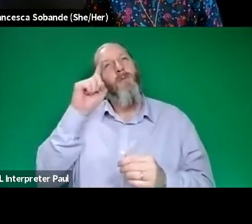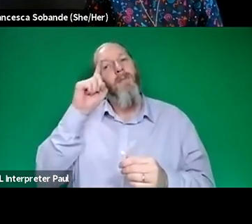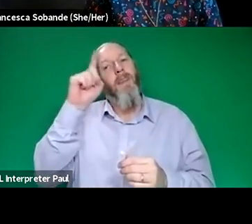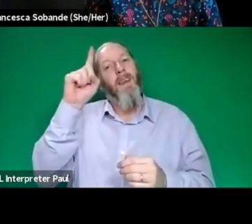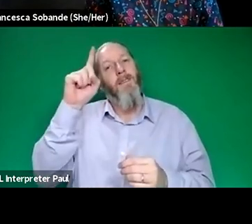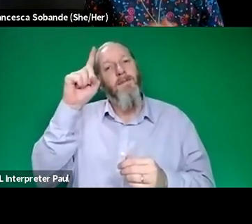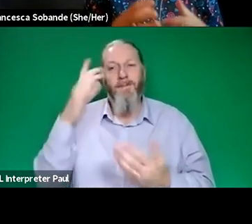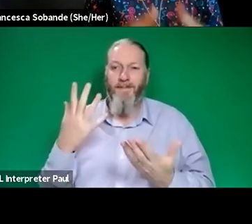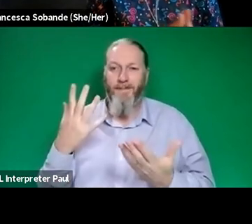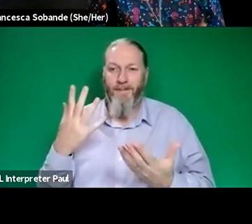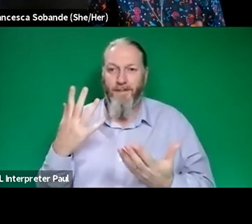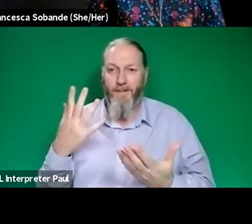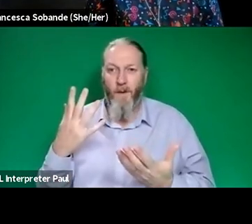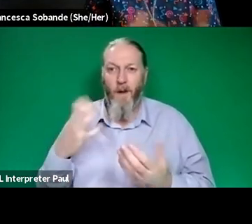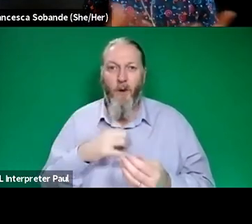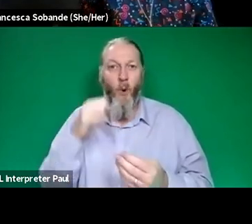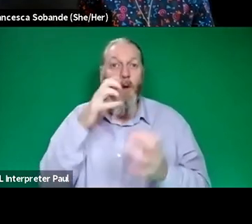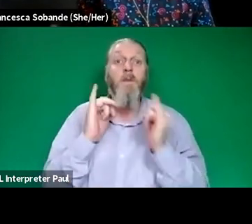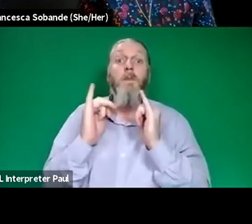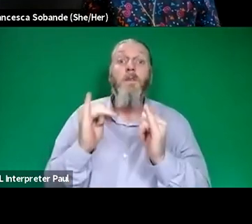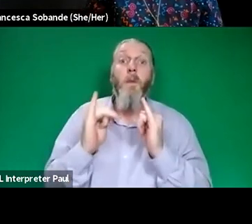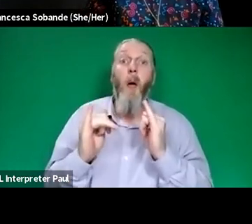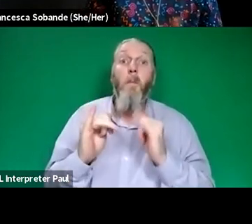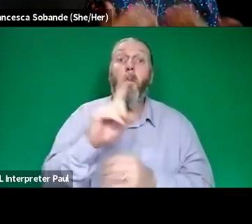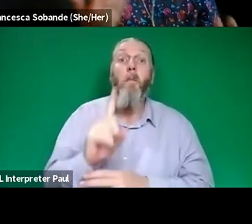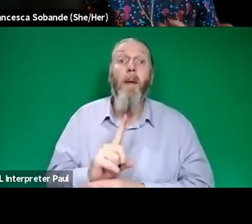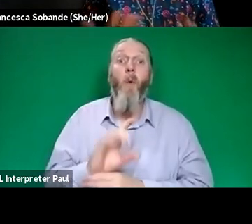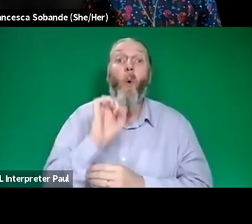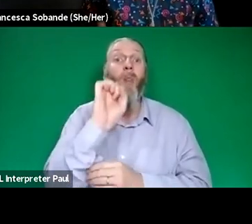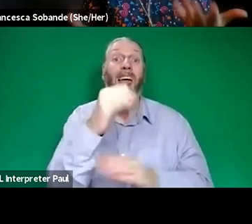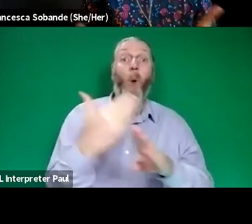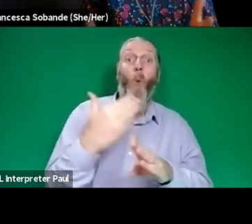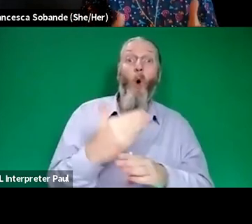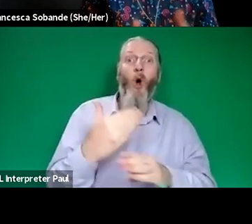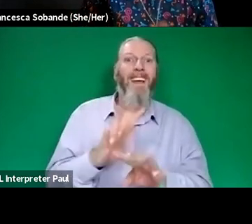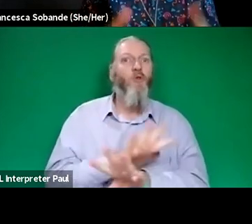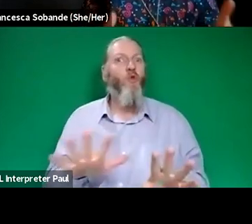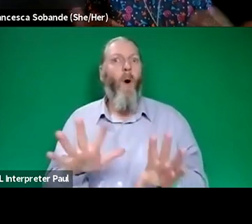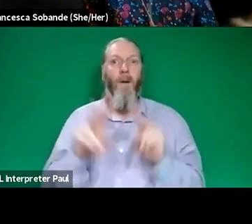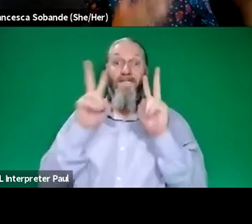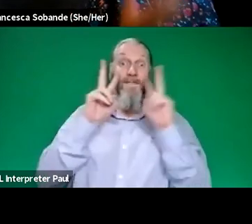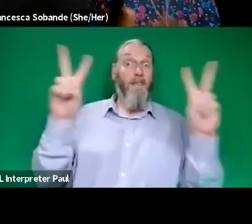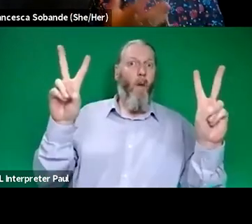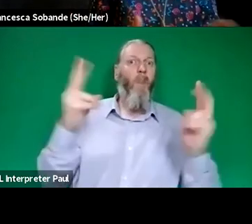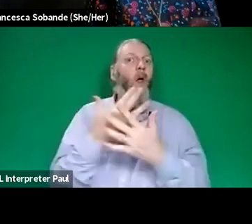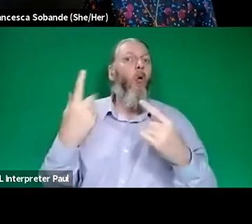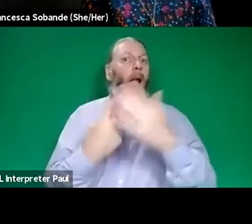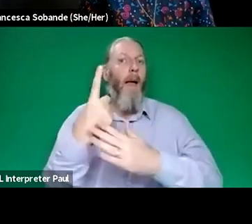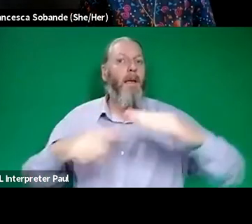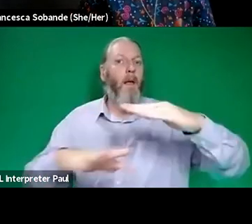I know that sometimes the work that people are doing isn't very visible, or, you know, we've all been speaking about the fact that we're seeing, you know, it's not just about the